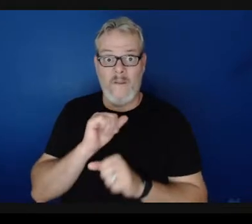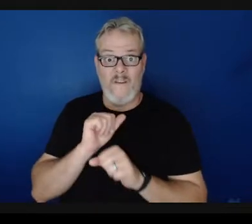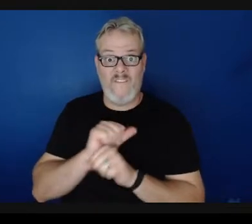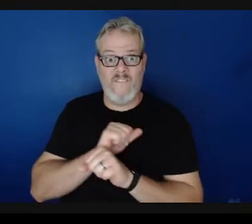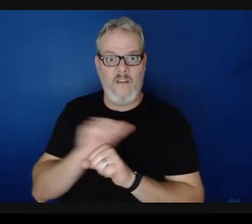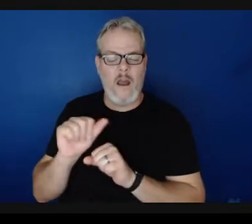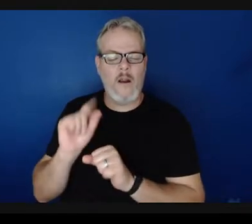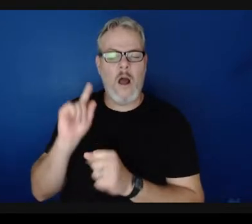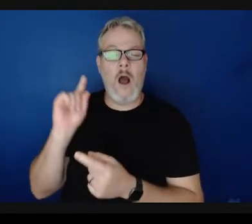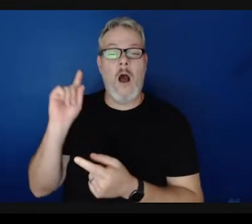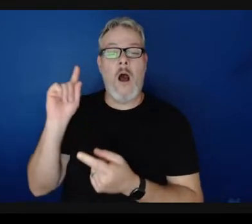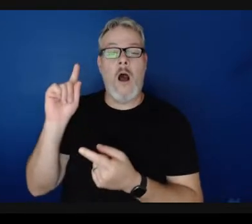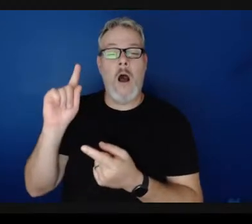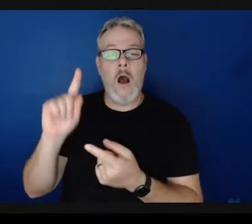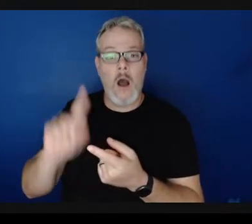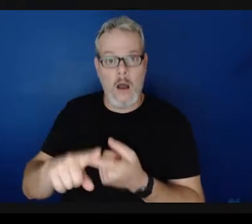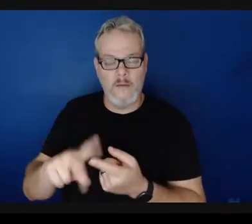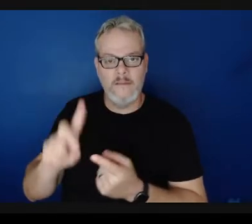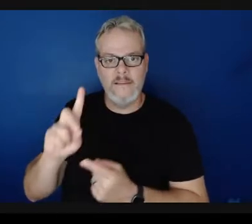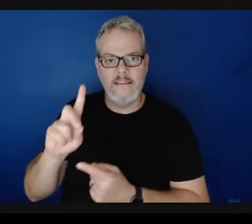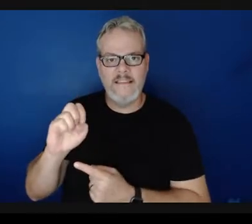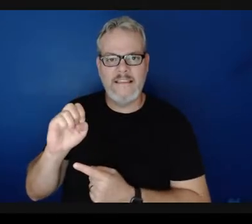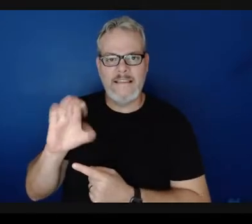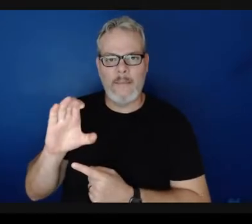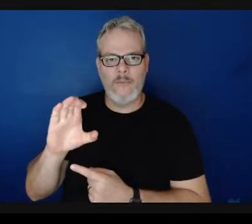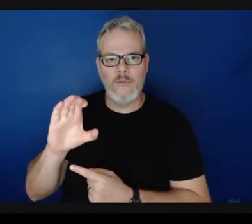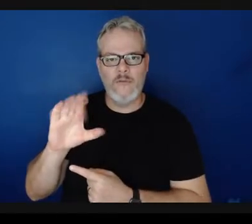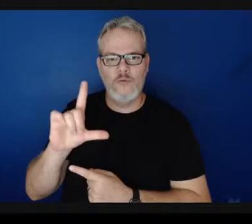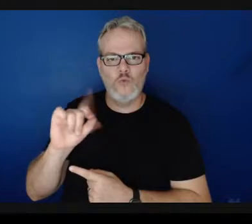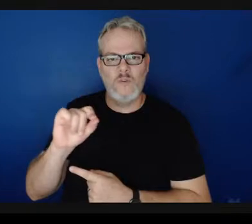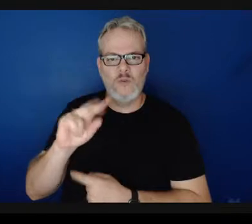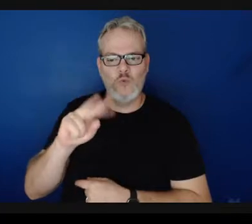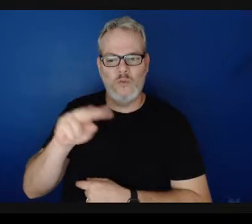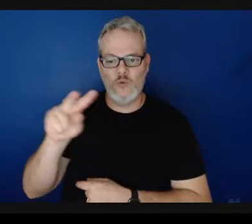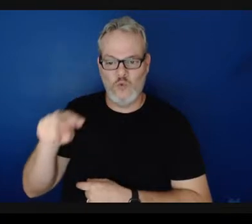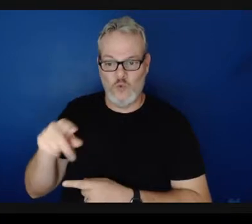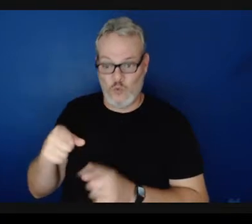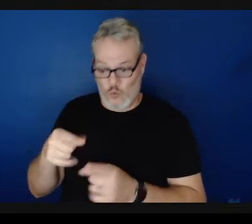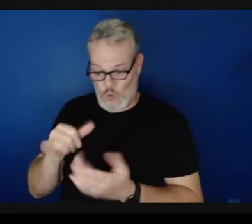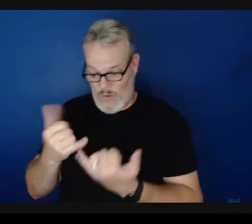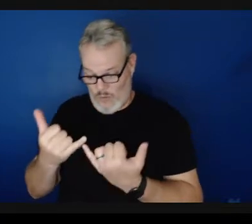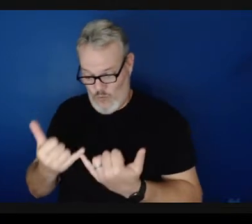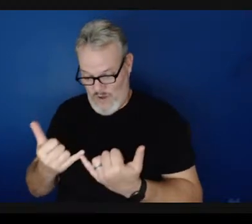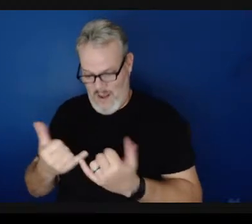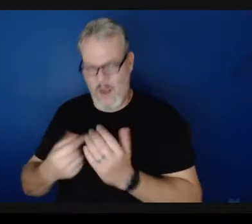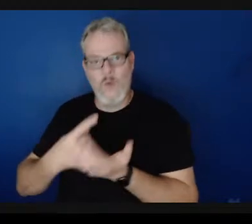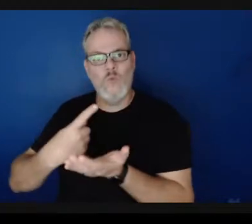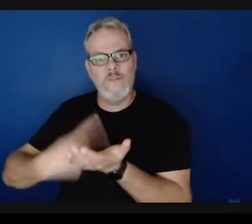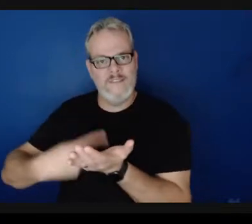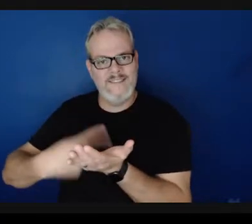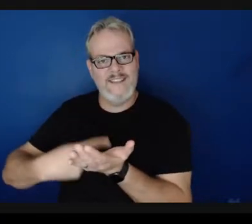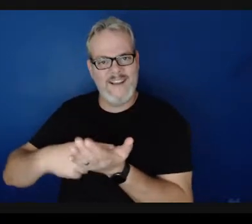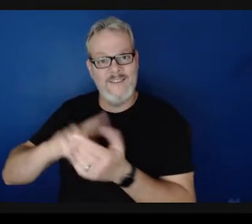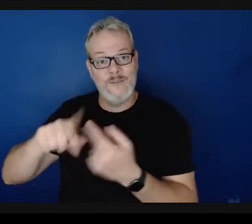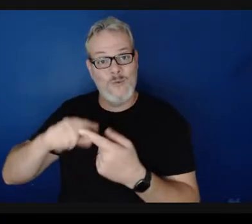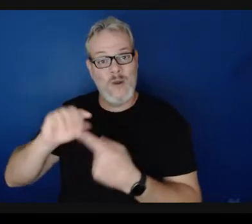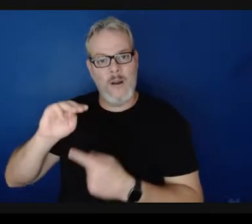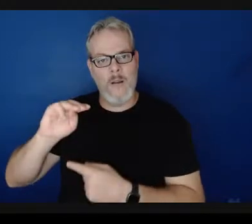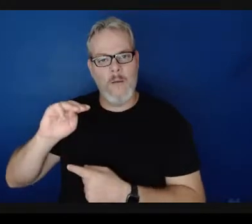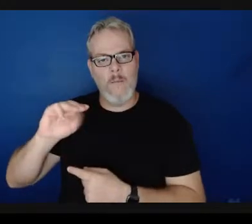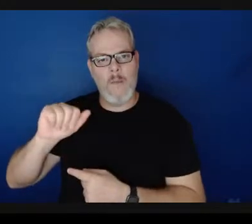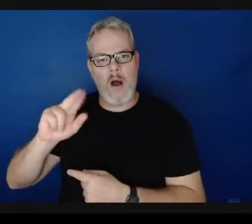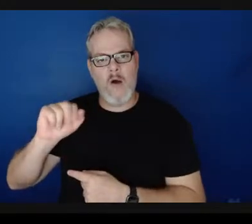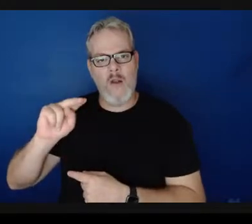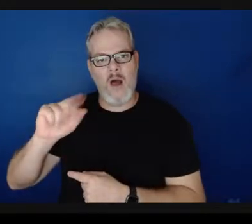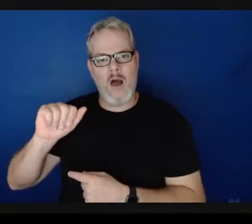until December of 2022, right through here. And that is what we'll discuss later today when Mauna Loa erupted, end of November here,